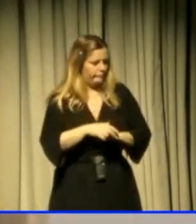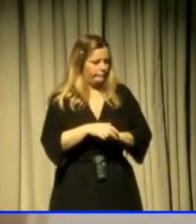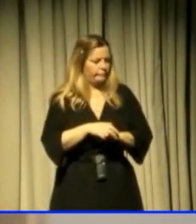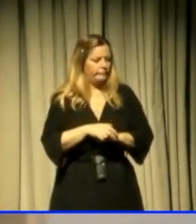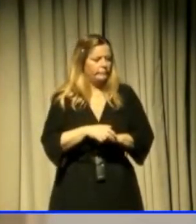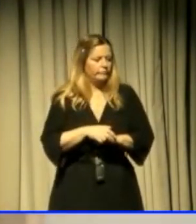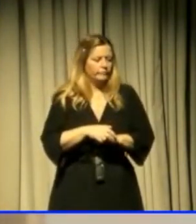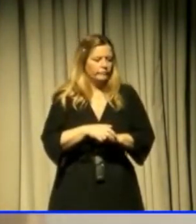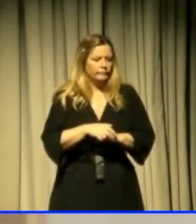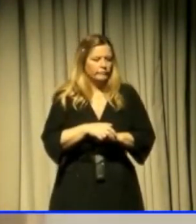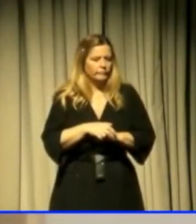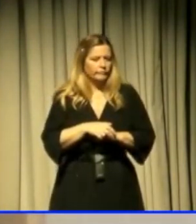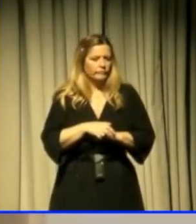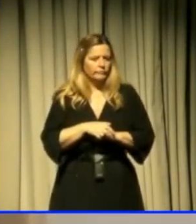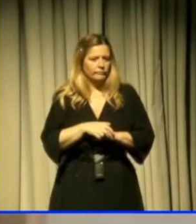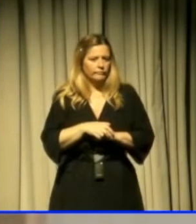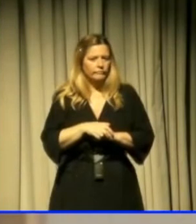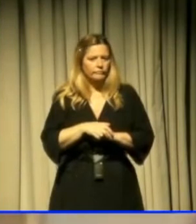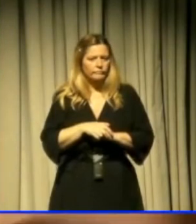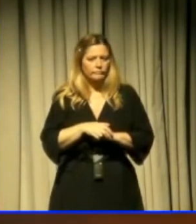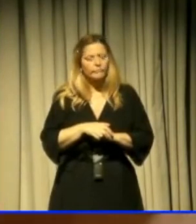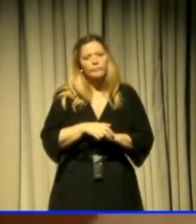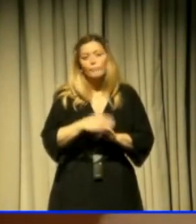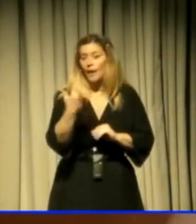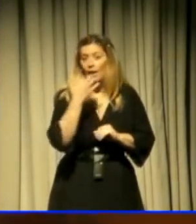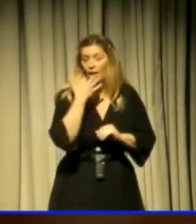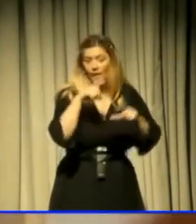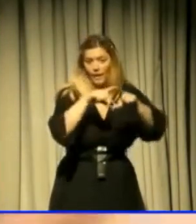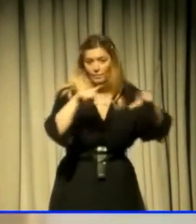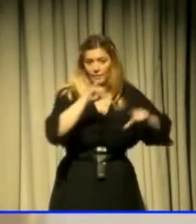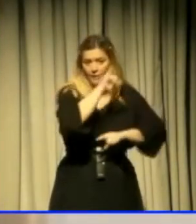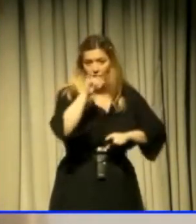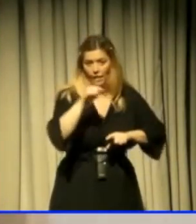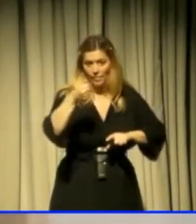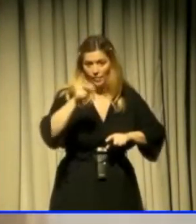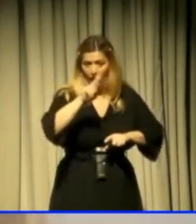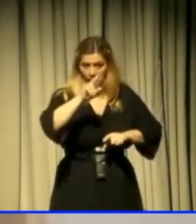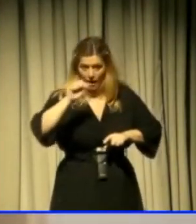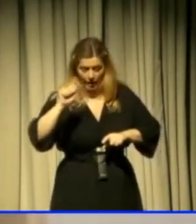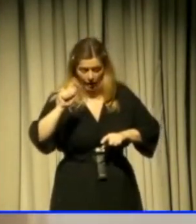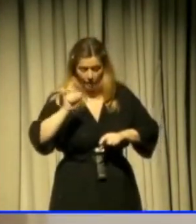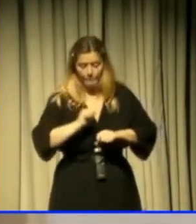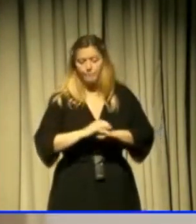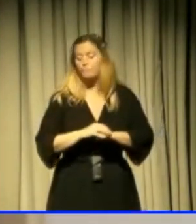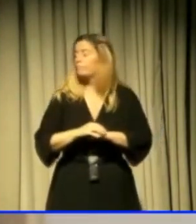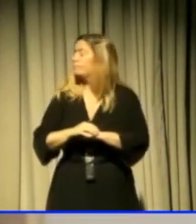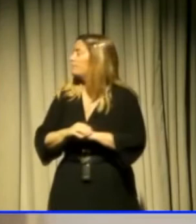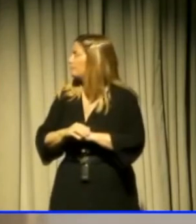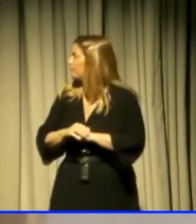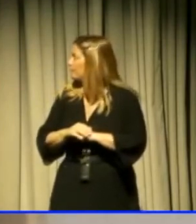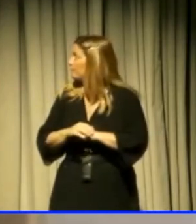For instance, Zara tap into the more sensory